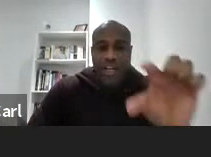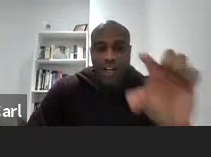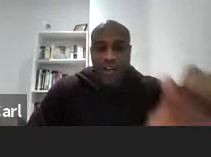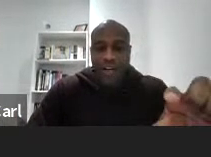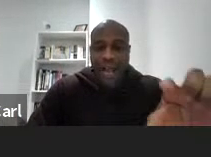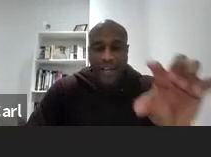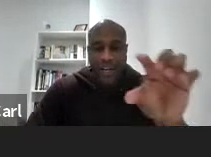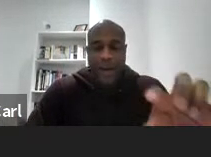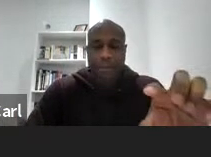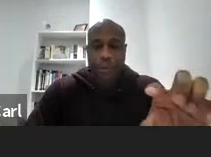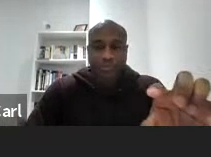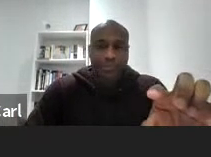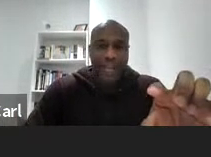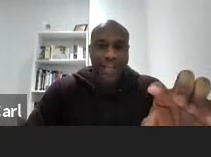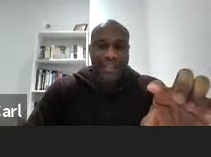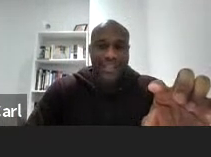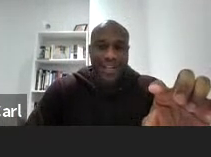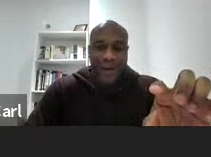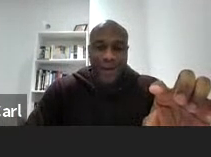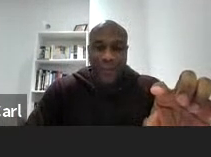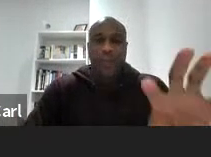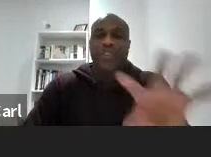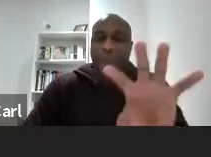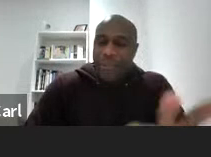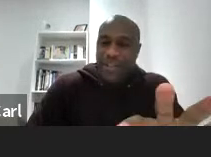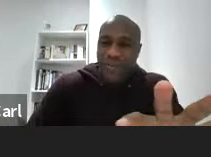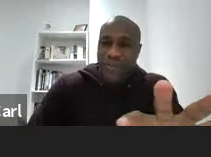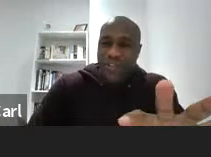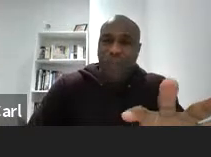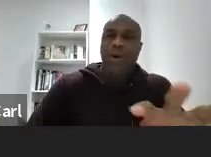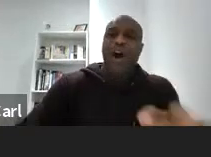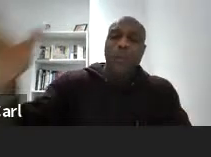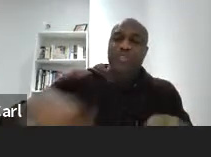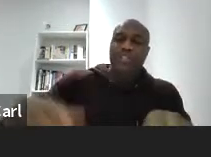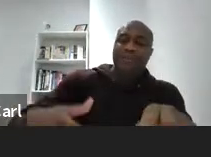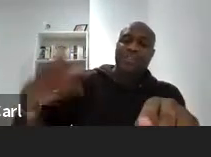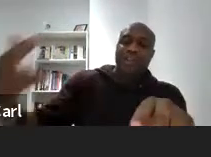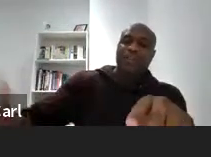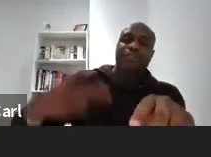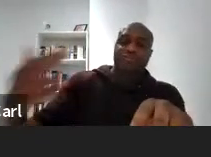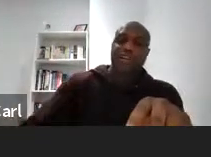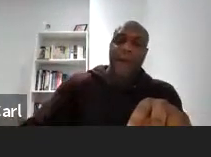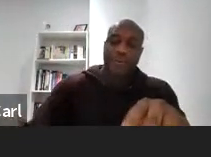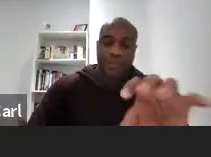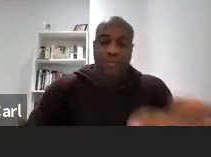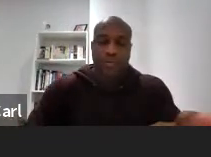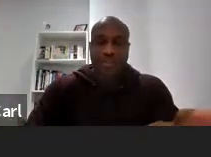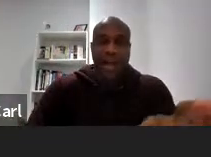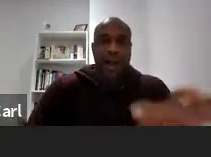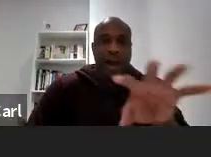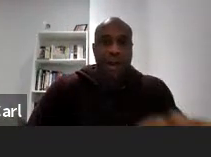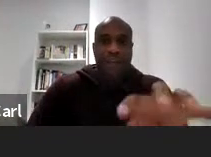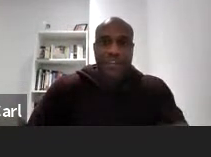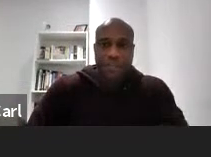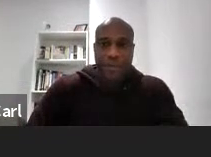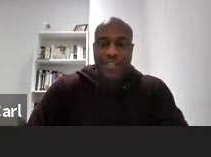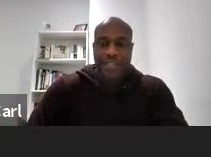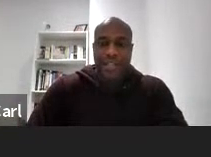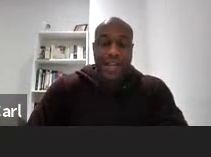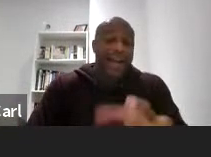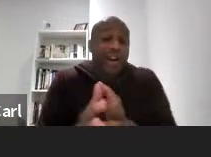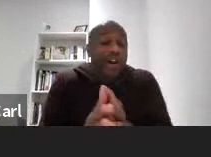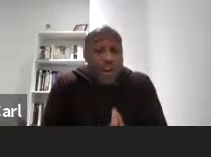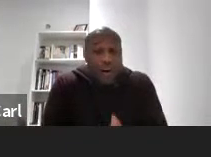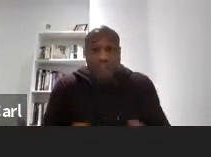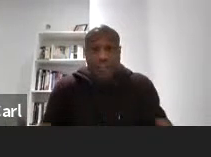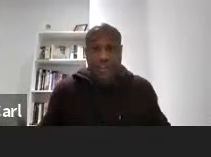a quick look at a couple. And with your permission also, what I want to do is show you through a couple of tools that I've used